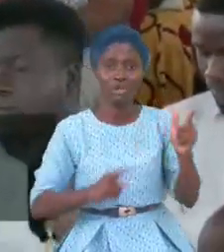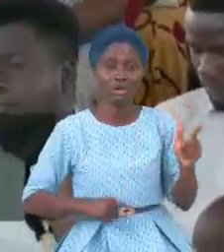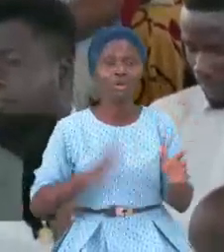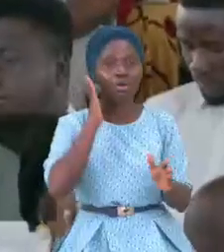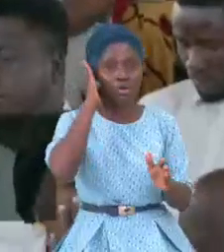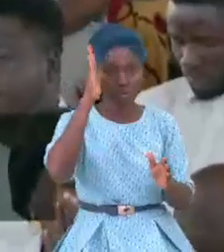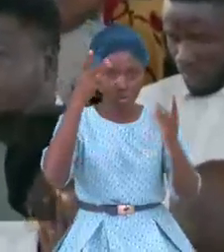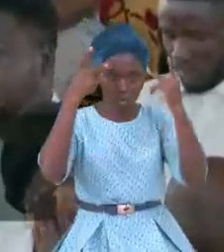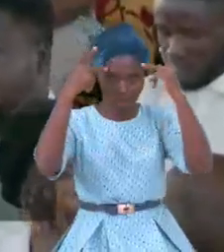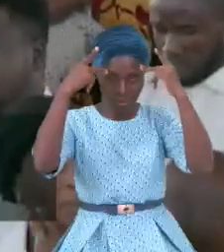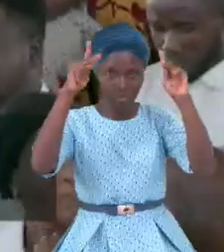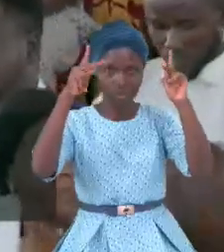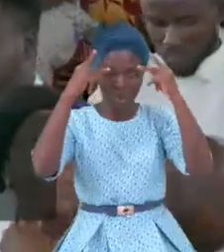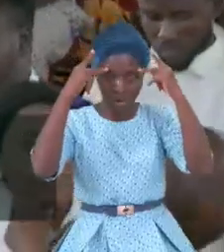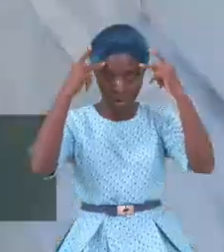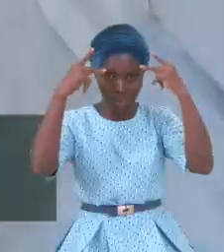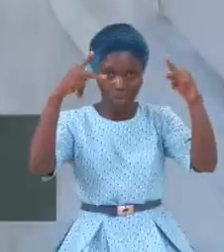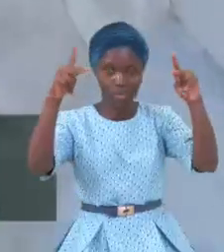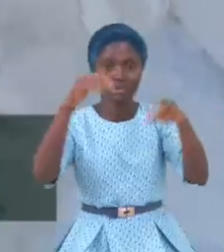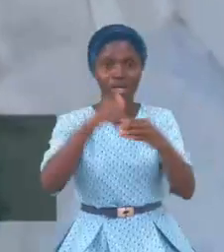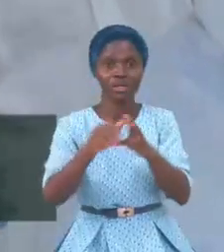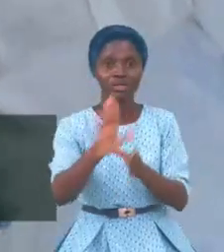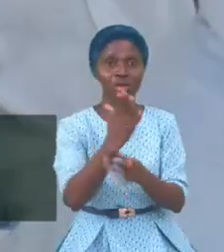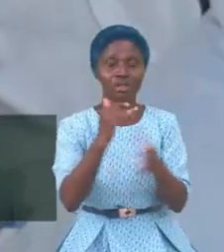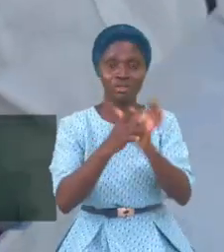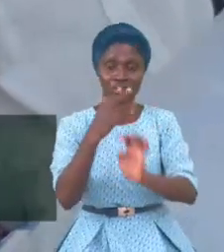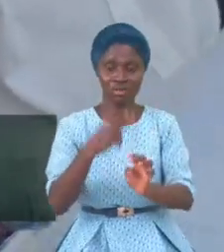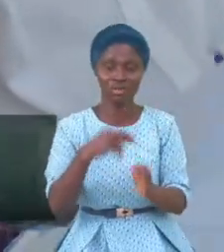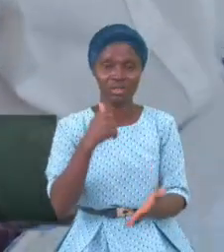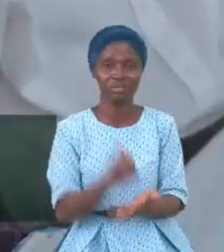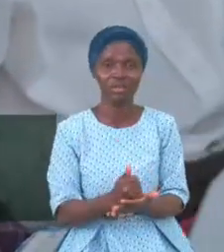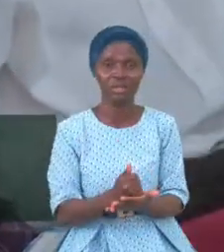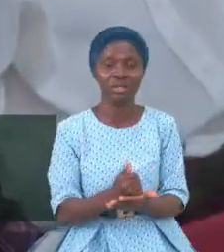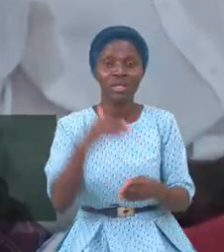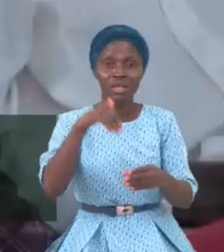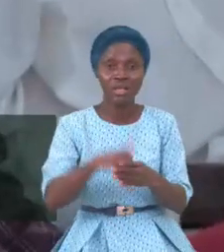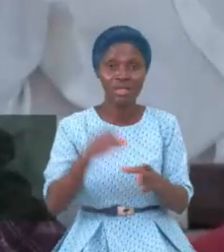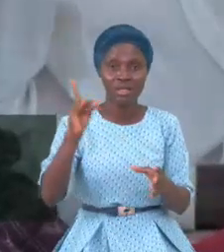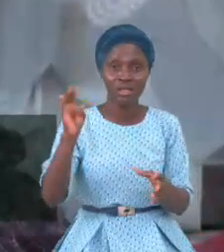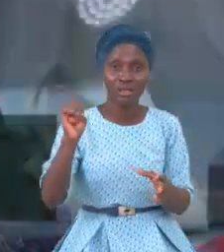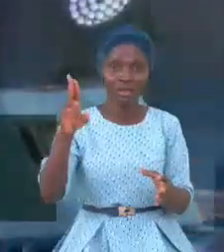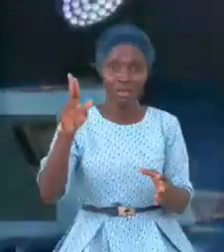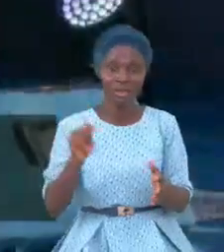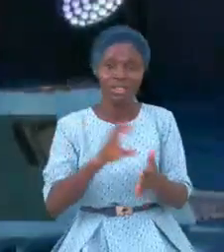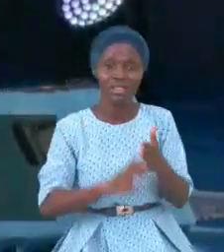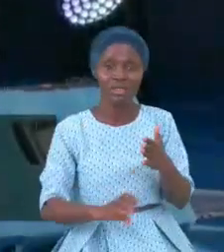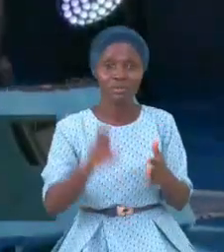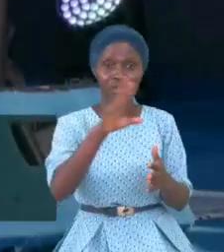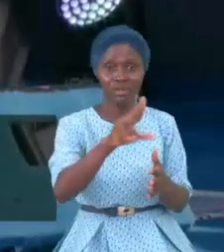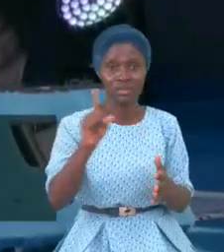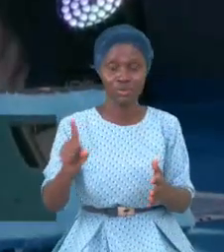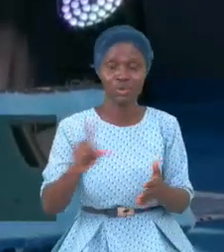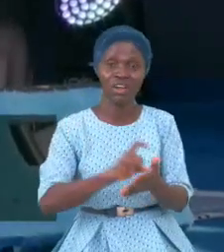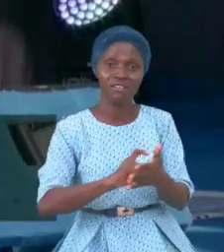prosper in your hand in Jesus' name. Look at Deuteronomy chapter 31. And I'm reading from verse 7.